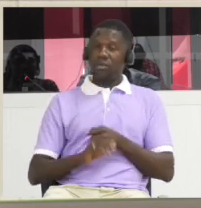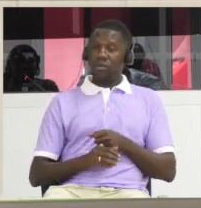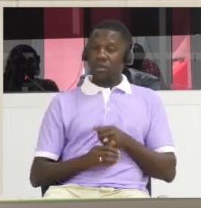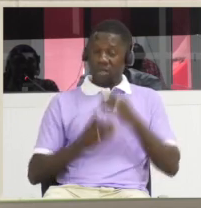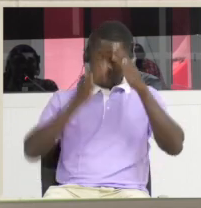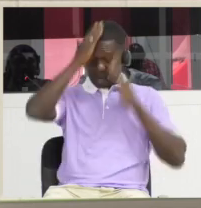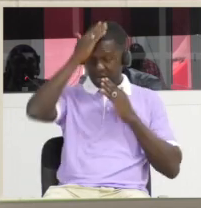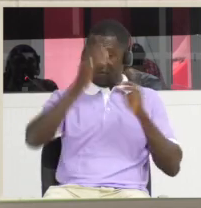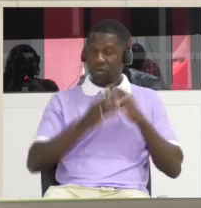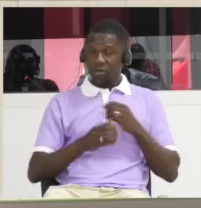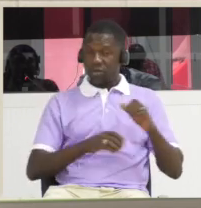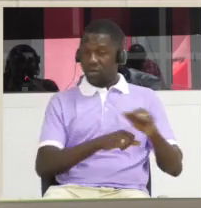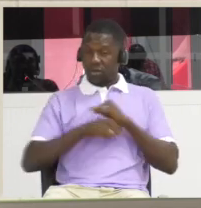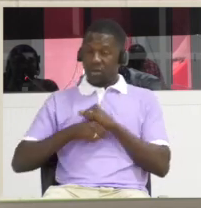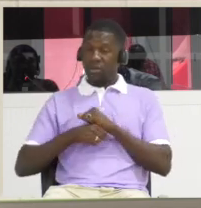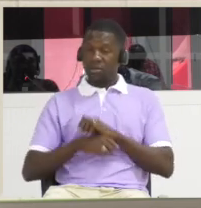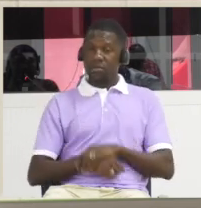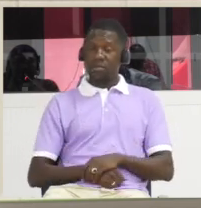mutinous,